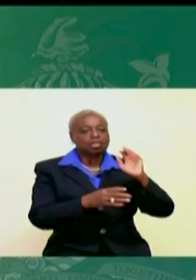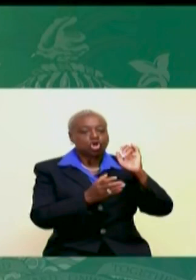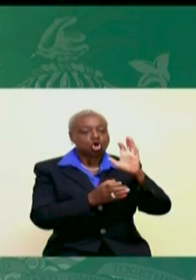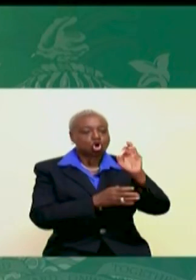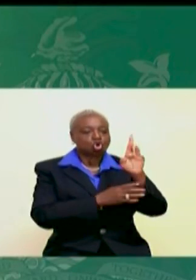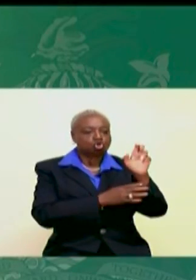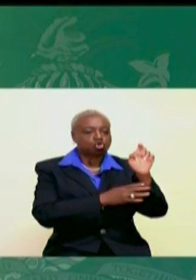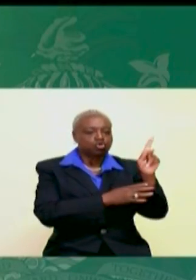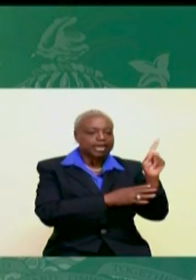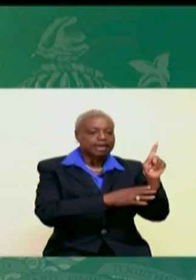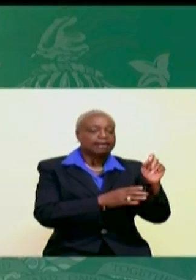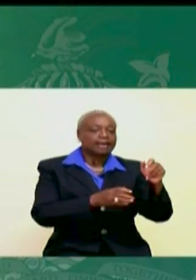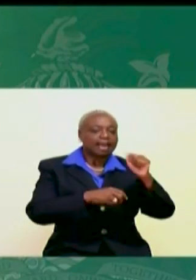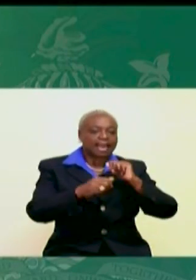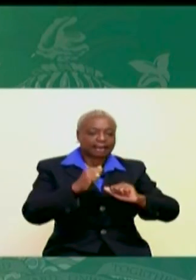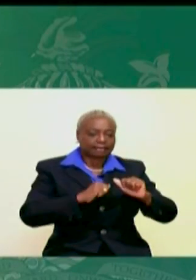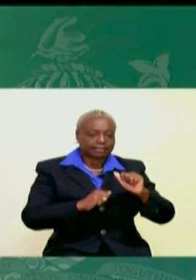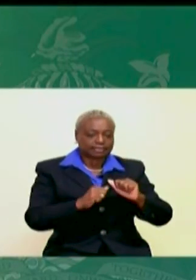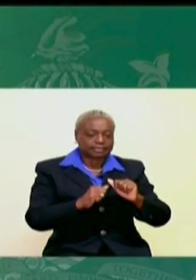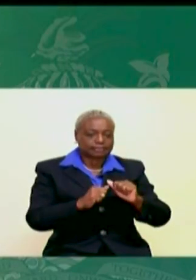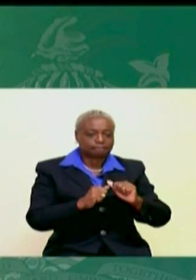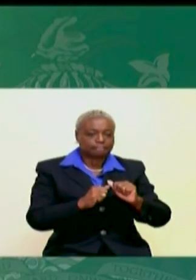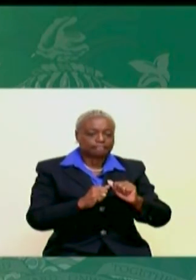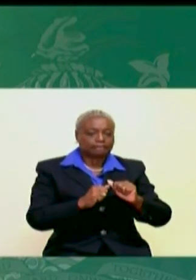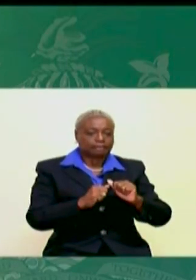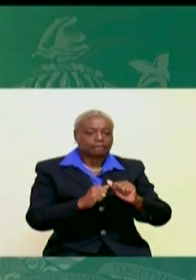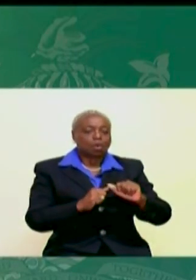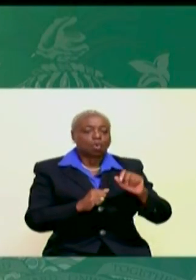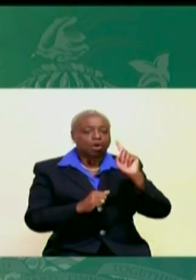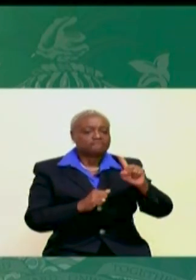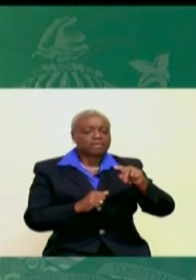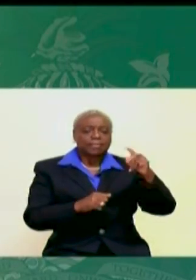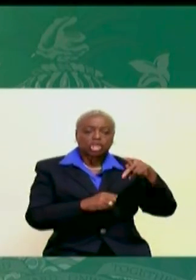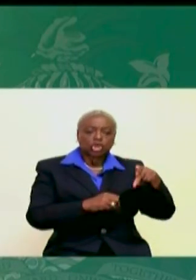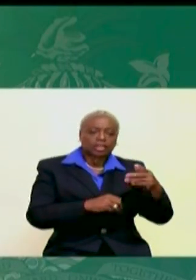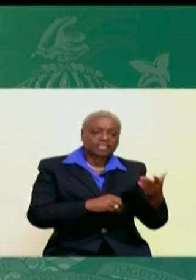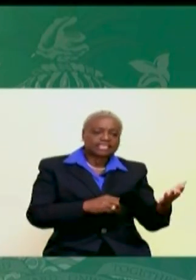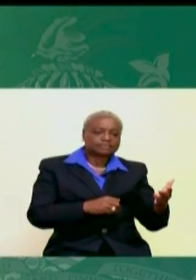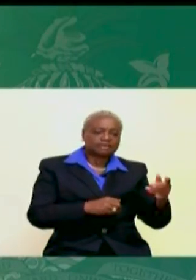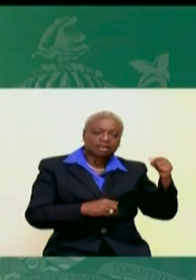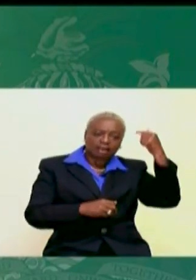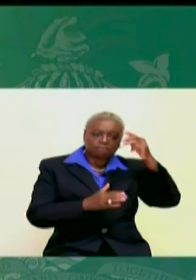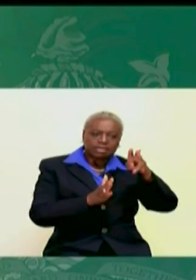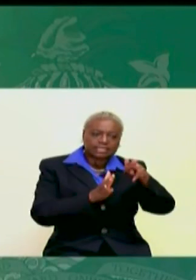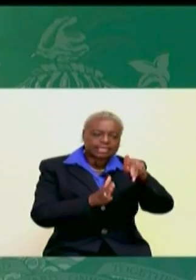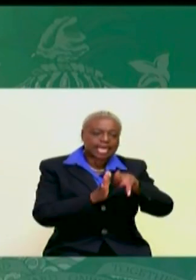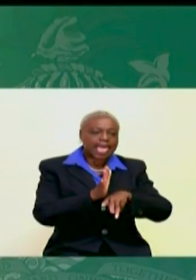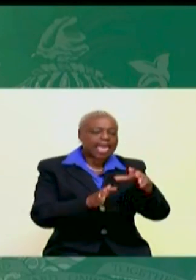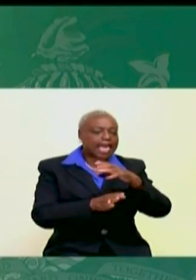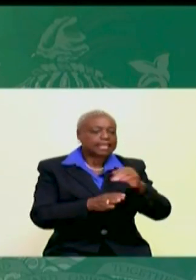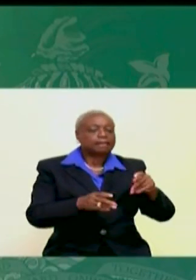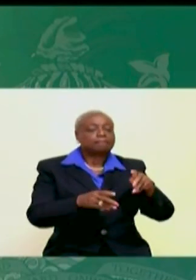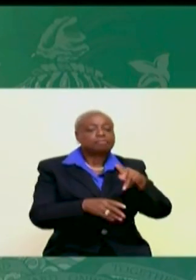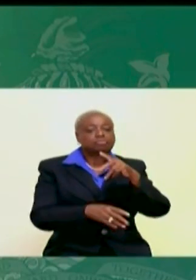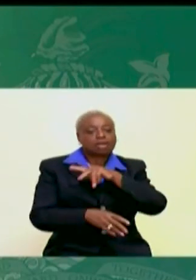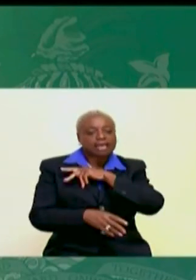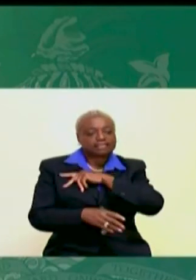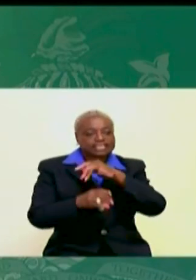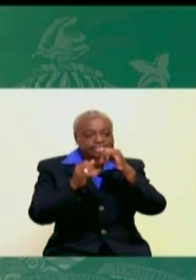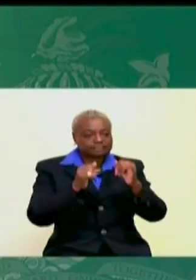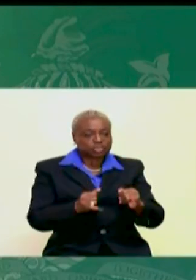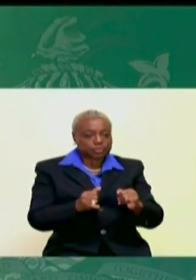peculiar agreements ever concluded between a government and a private individual. The Post goes on, Madam